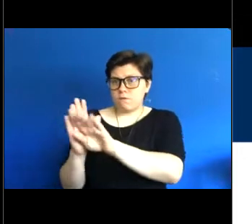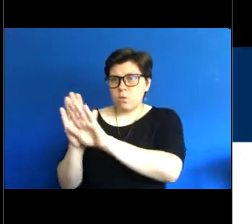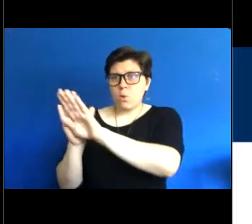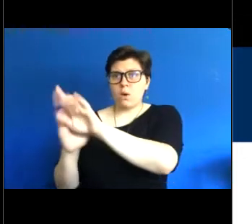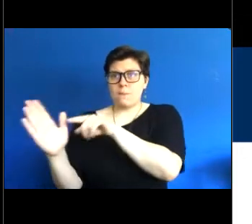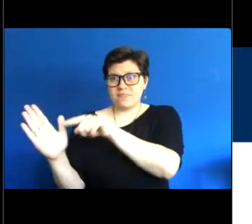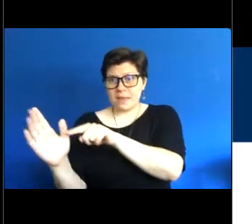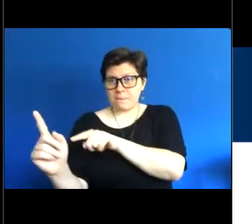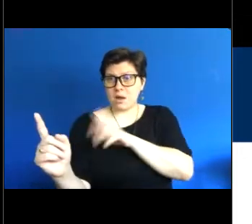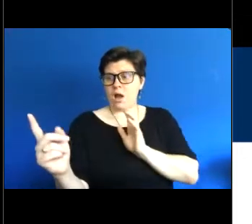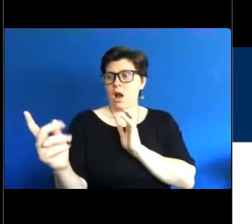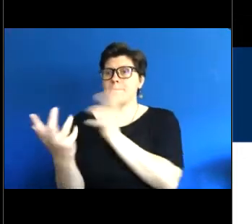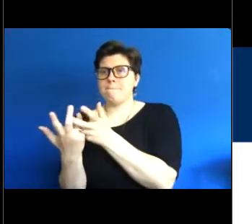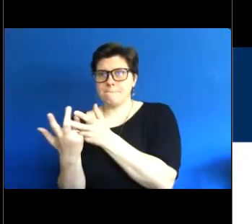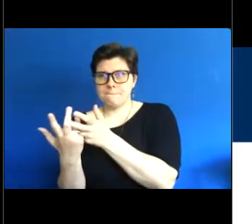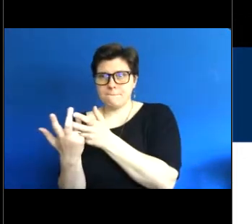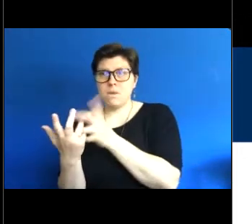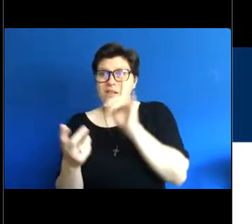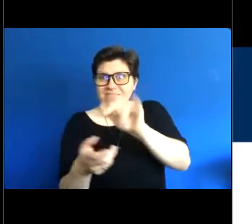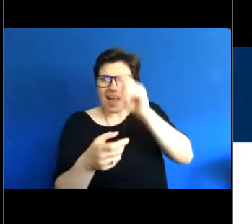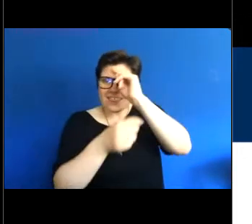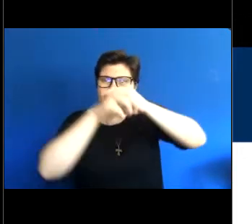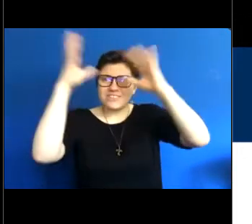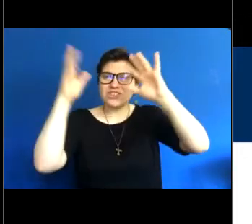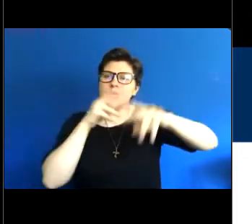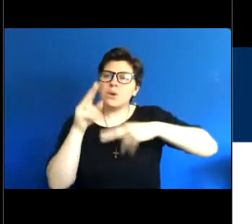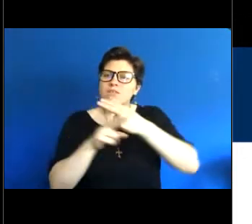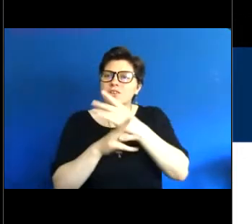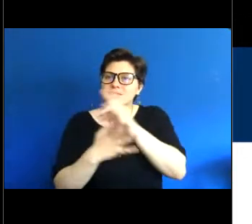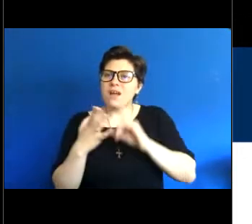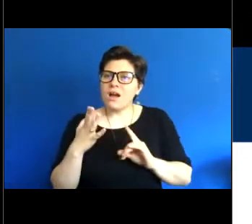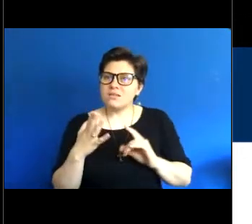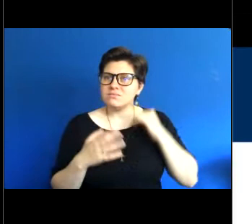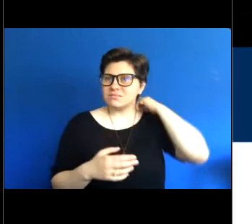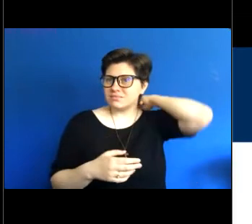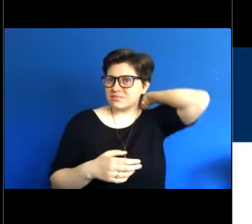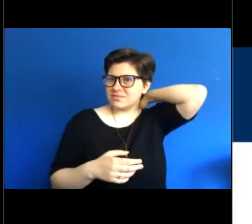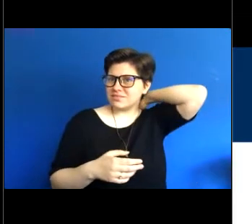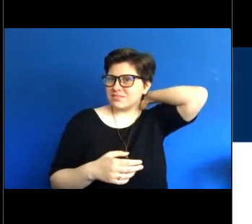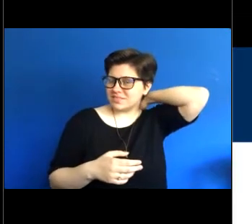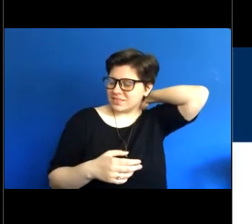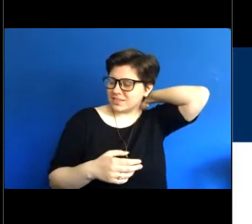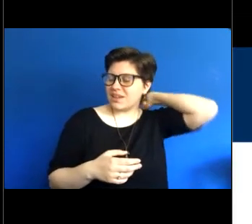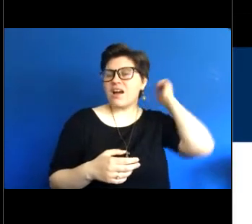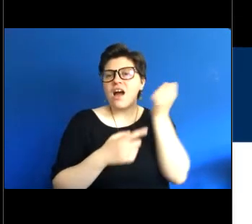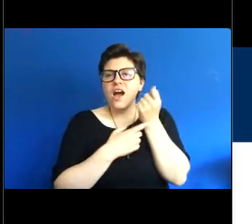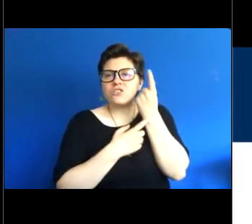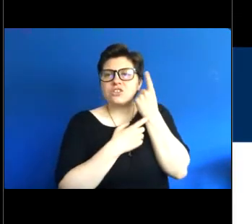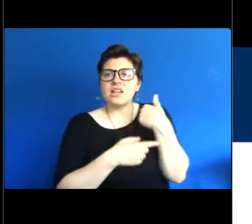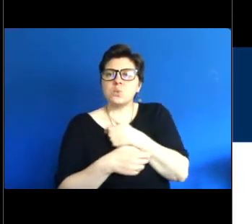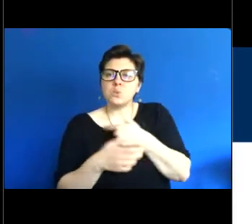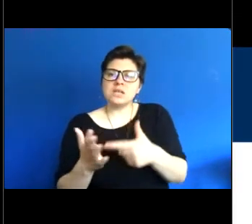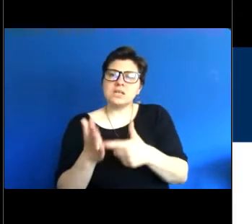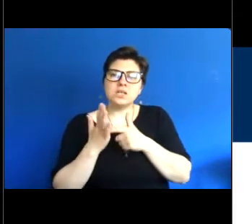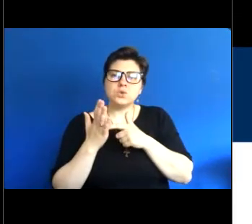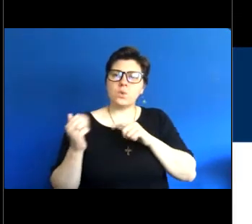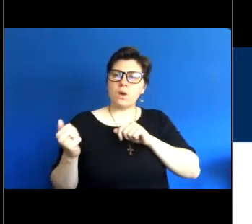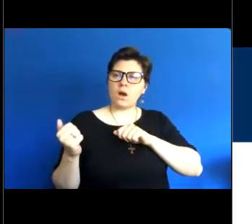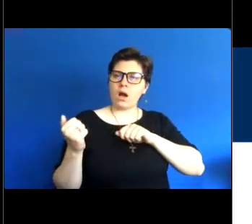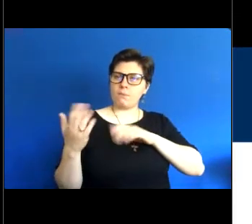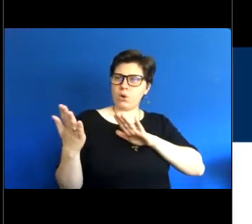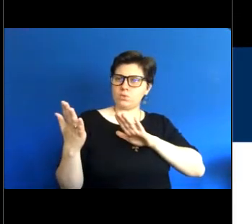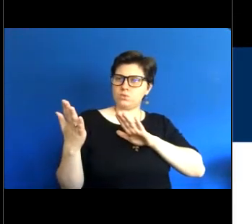its essence, is the vision of universal design for learning. It is understanding that we need to approach the